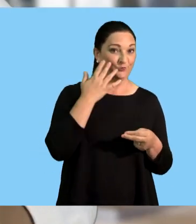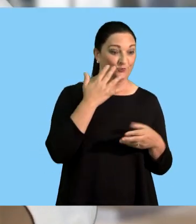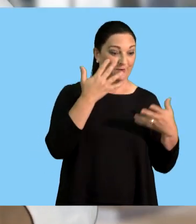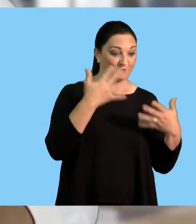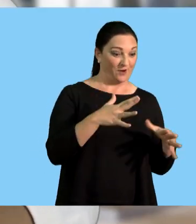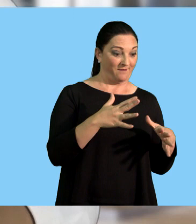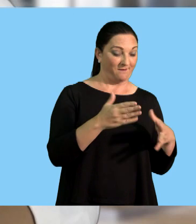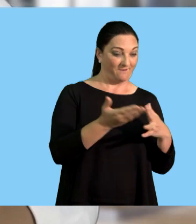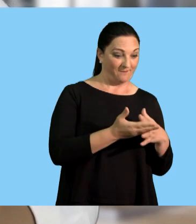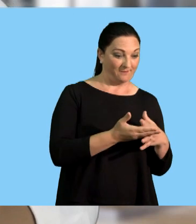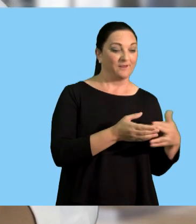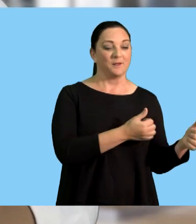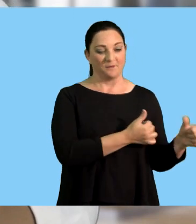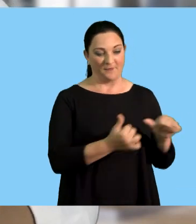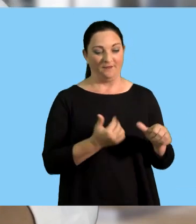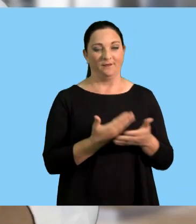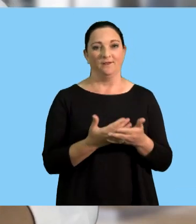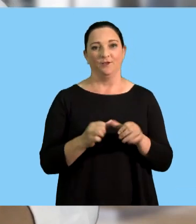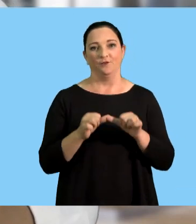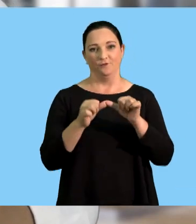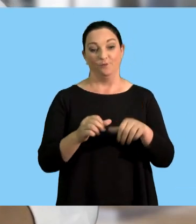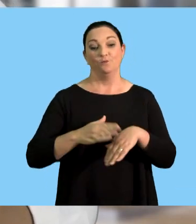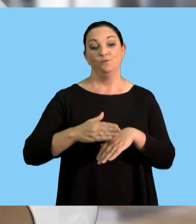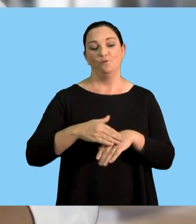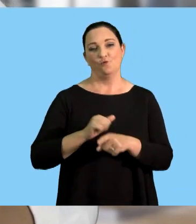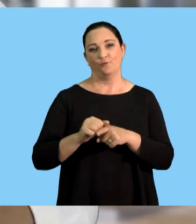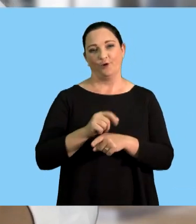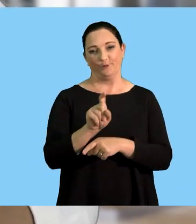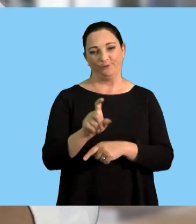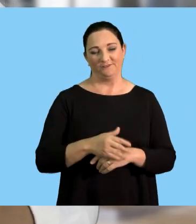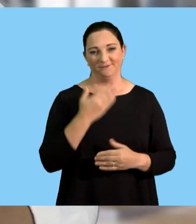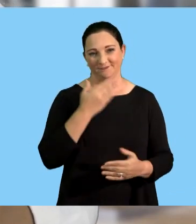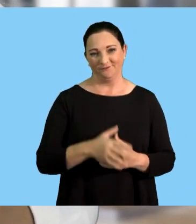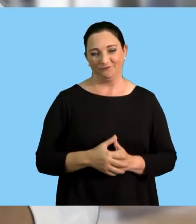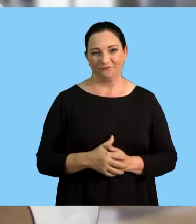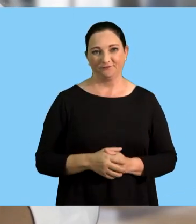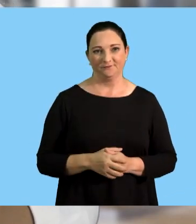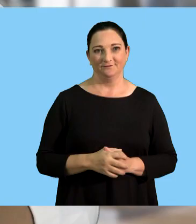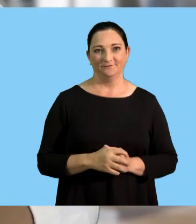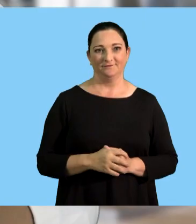will continue with another practice question. Thank you.